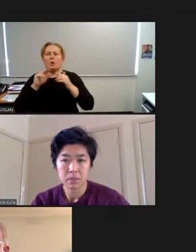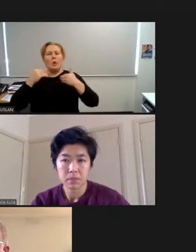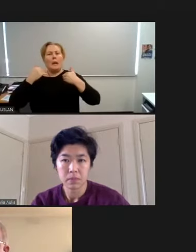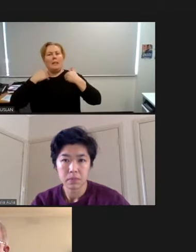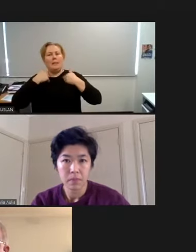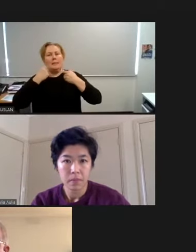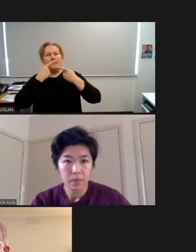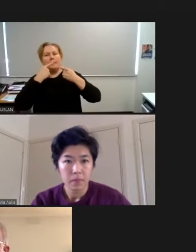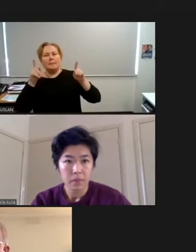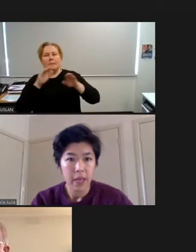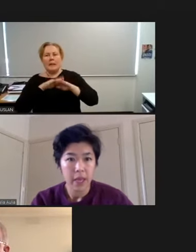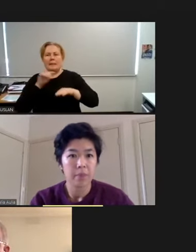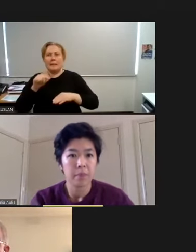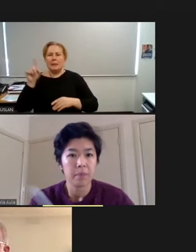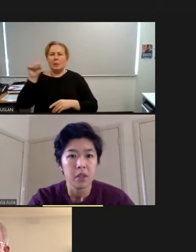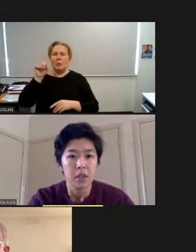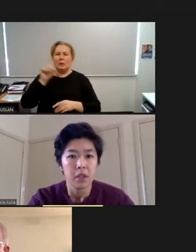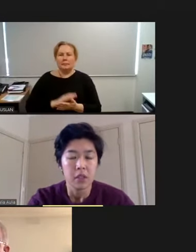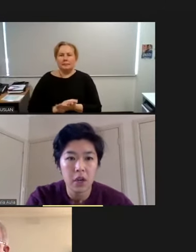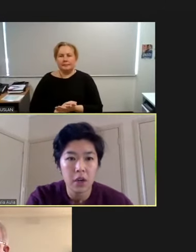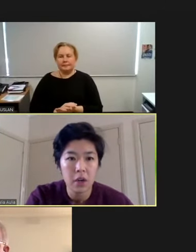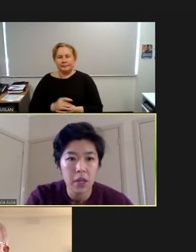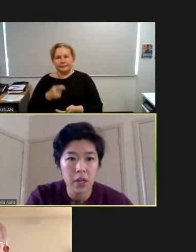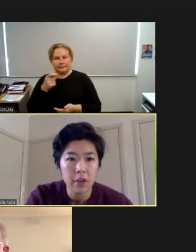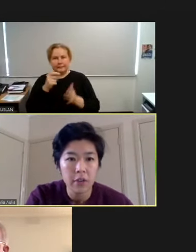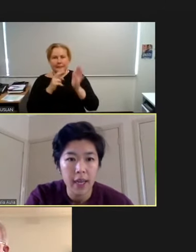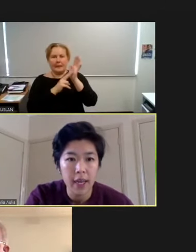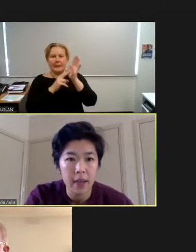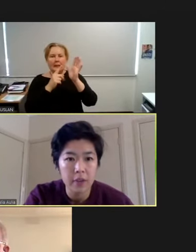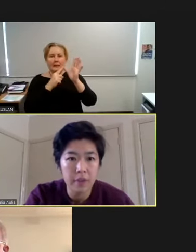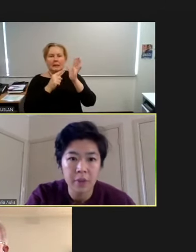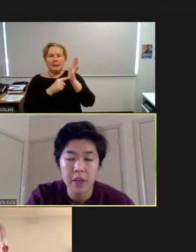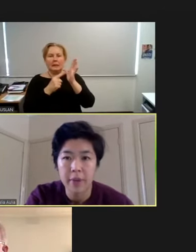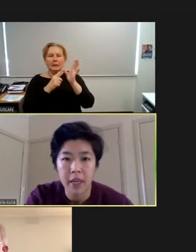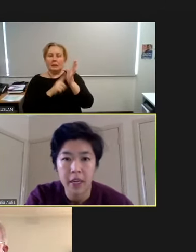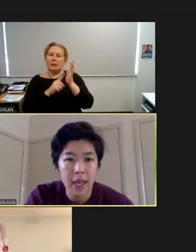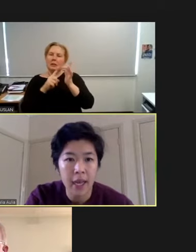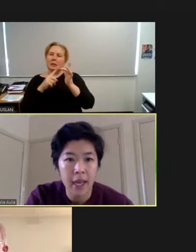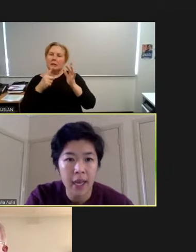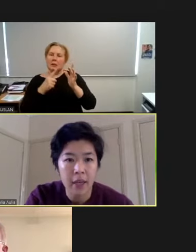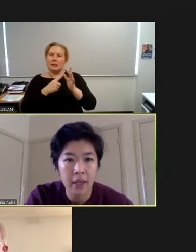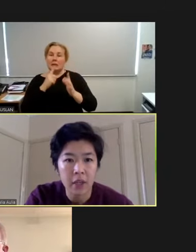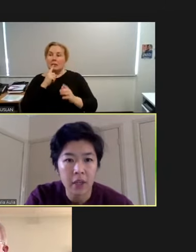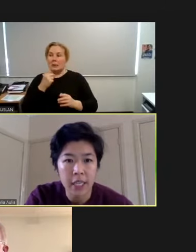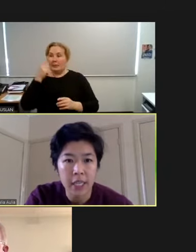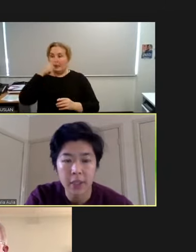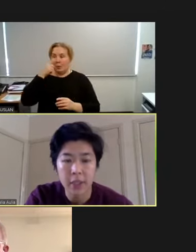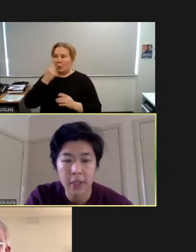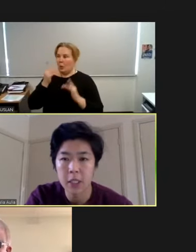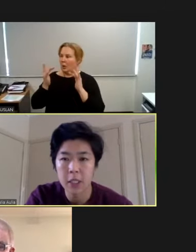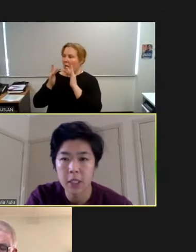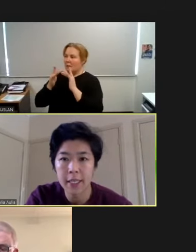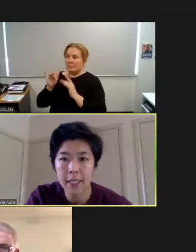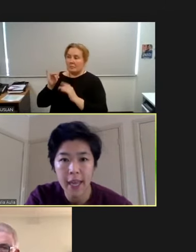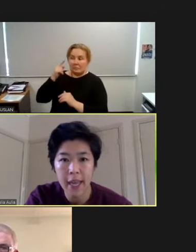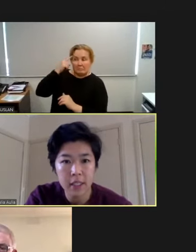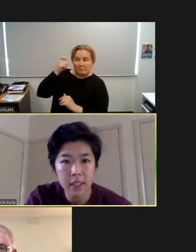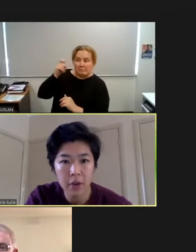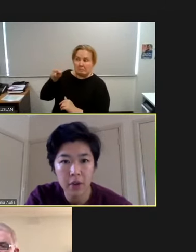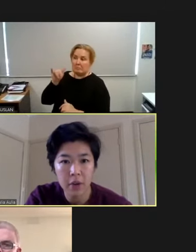Natalia, did you want to? Yeah. So for people that have been in contact with a suspected case